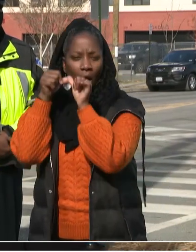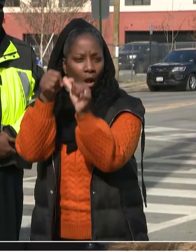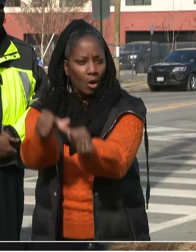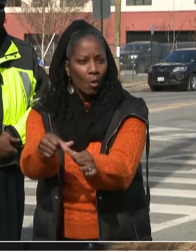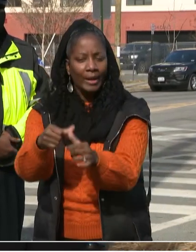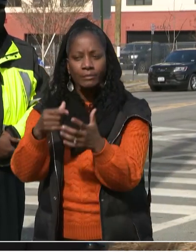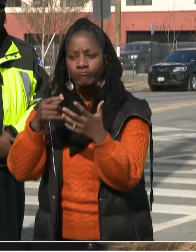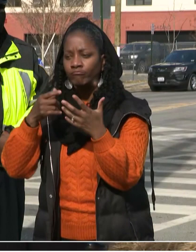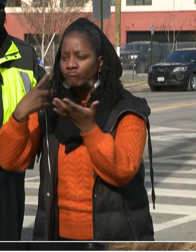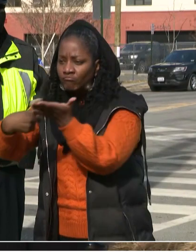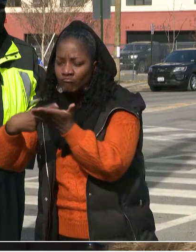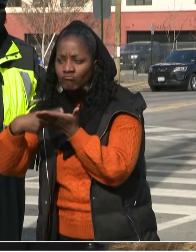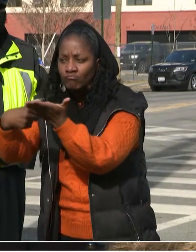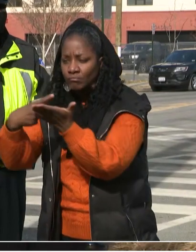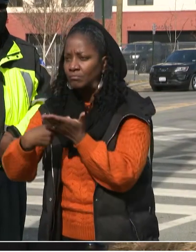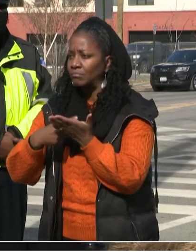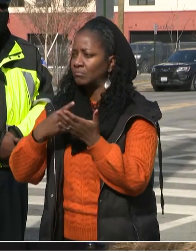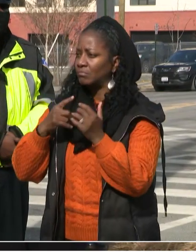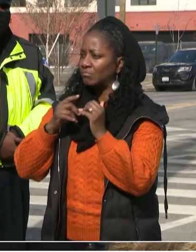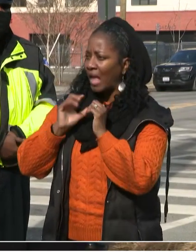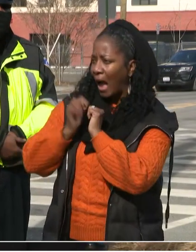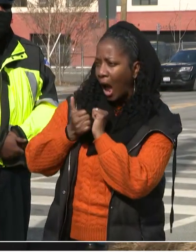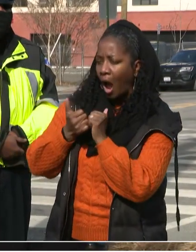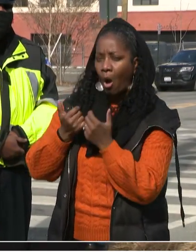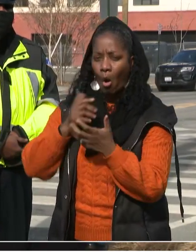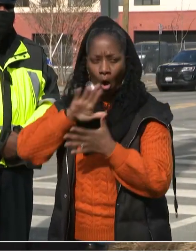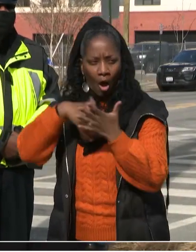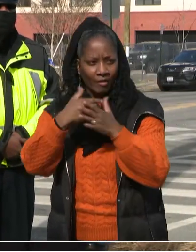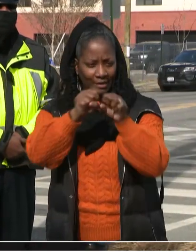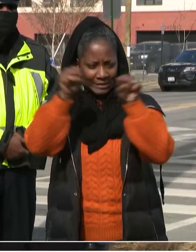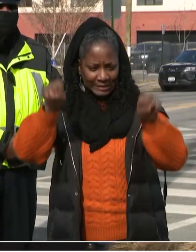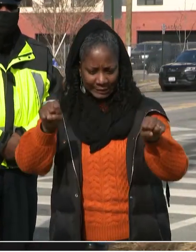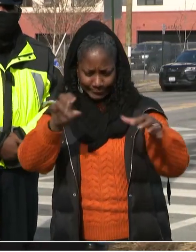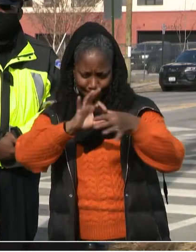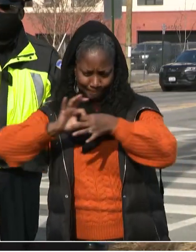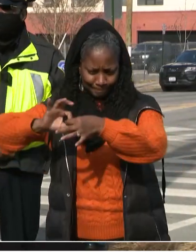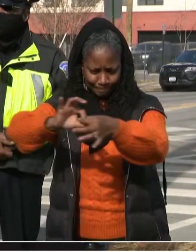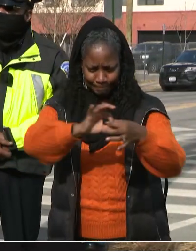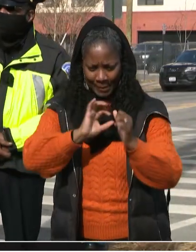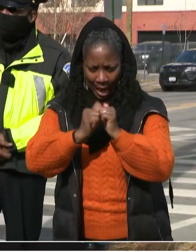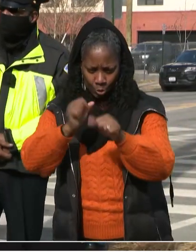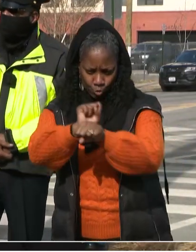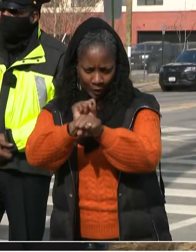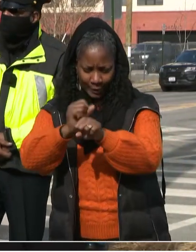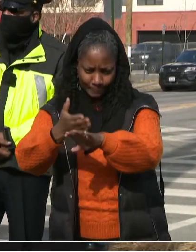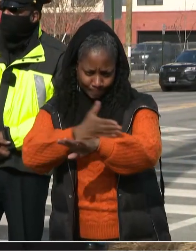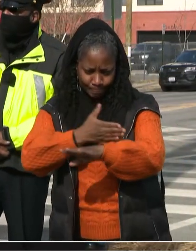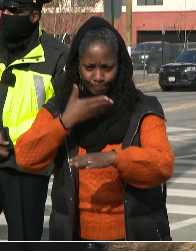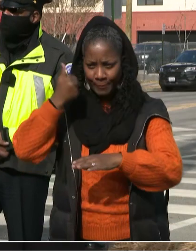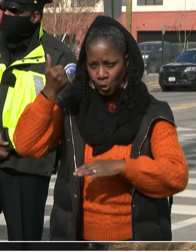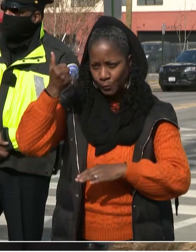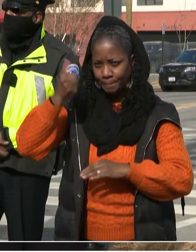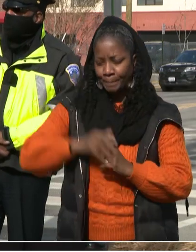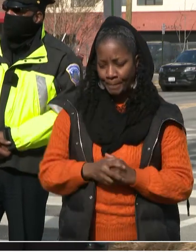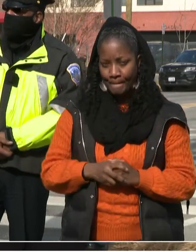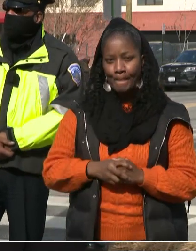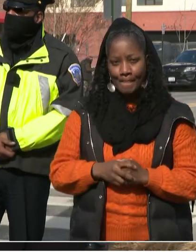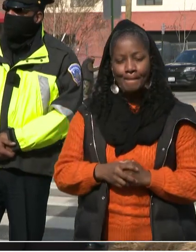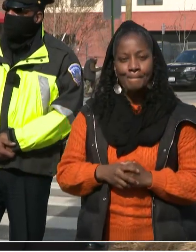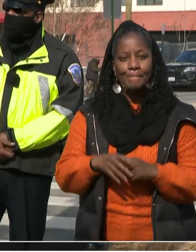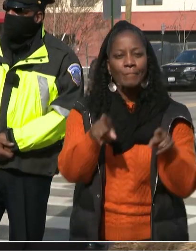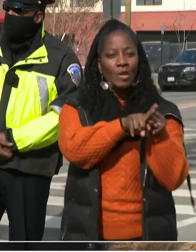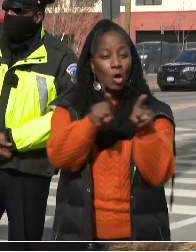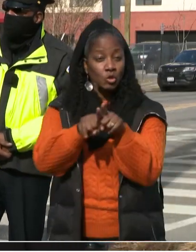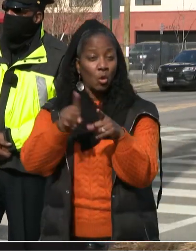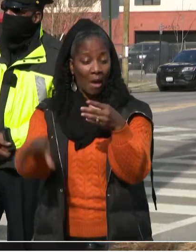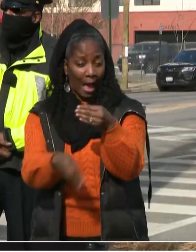talks about how to make sure all parts of our ecosystem are working better. We've also added some work